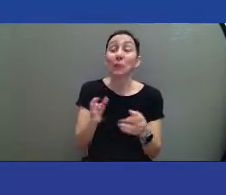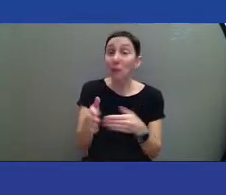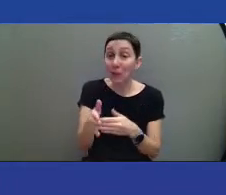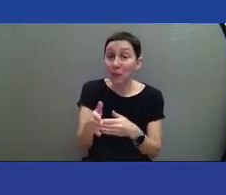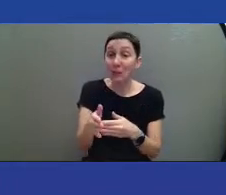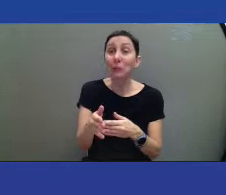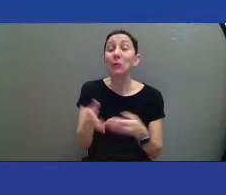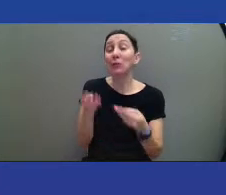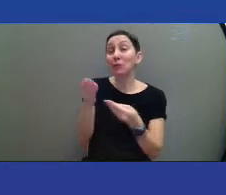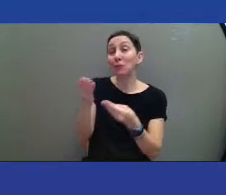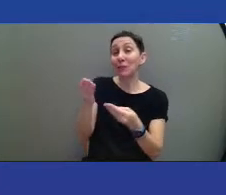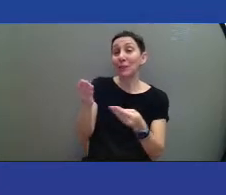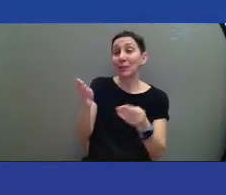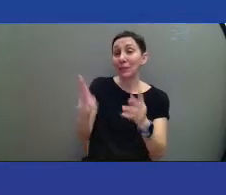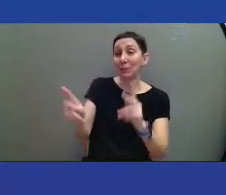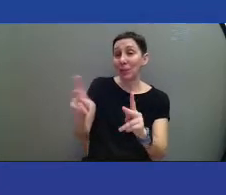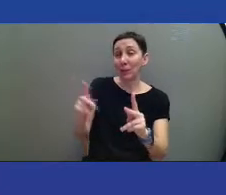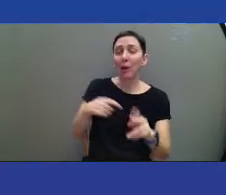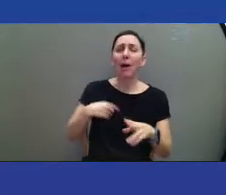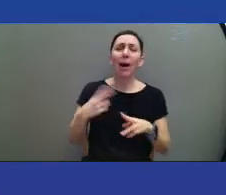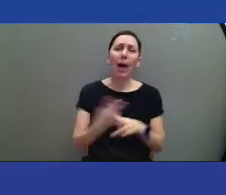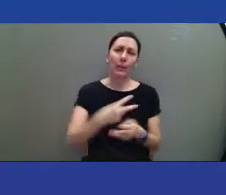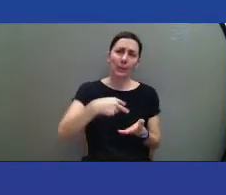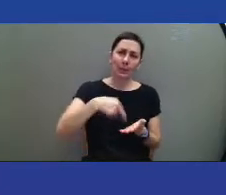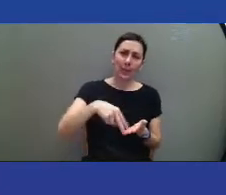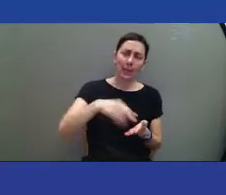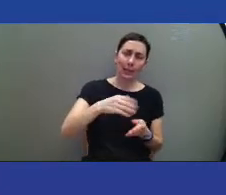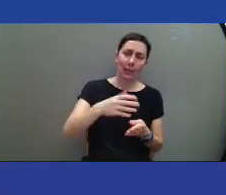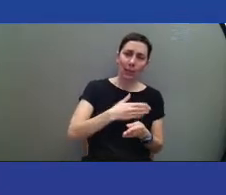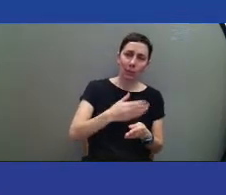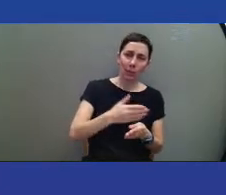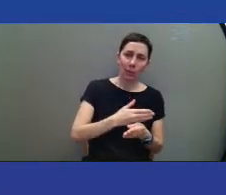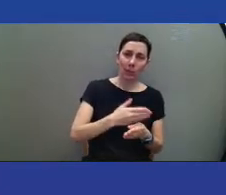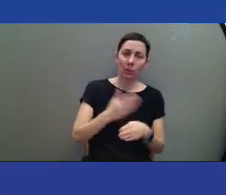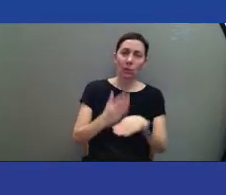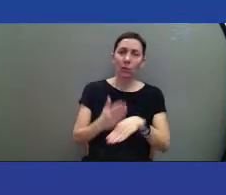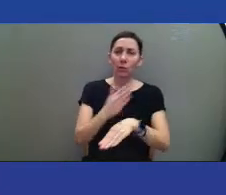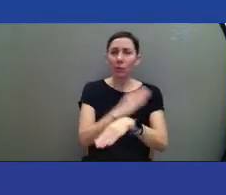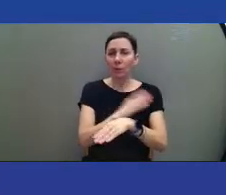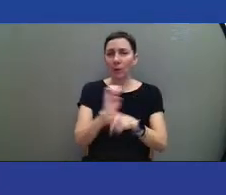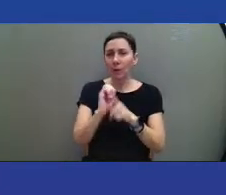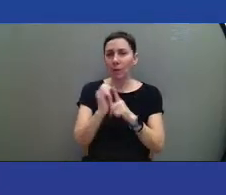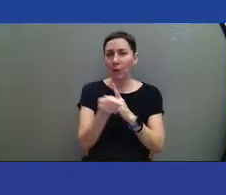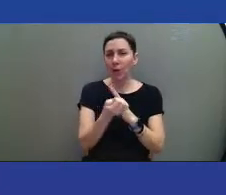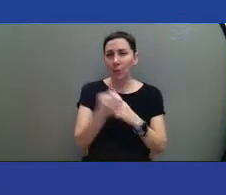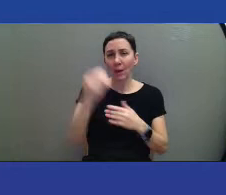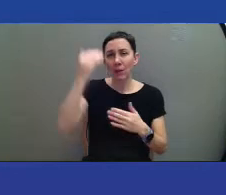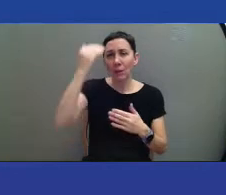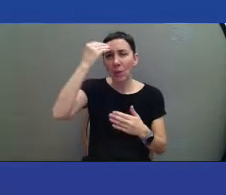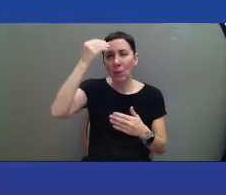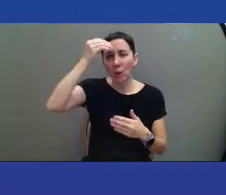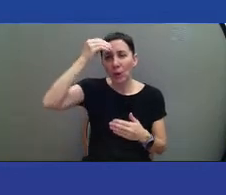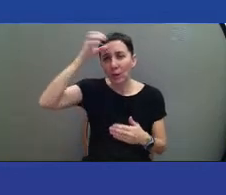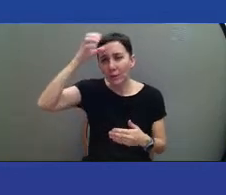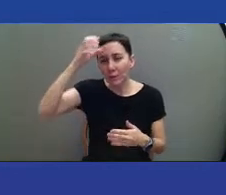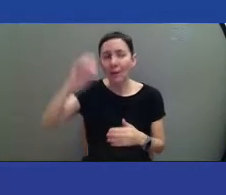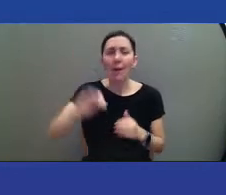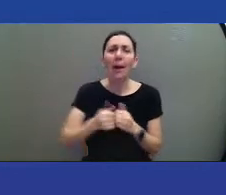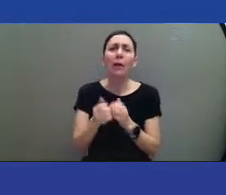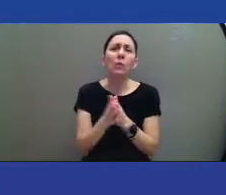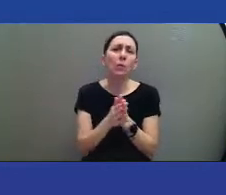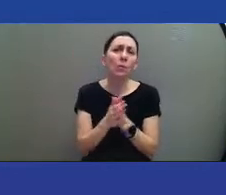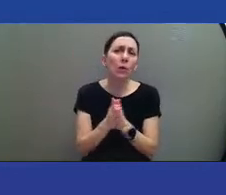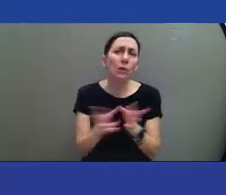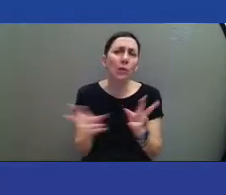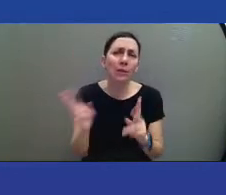I utilize dance and music as a medium for environmental awareness that is a transition space. So how do we motivate others to protect